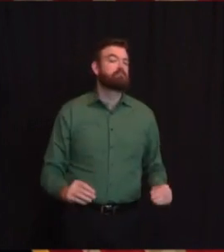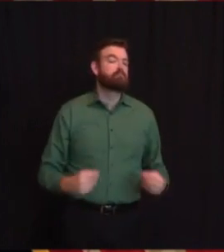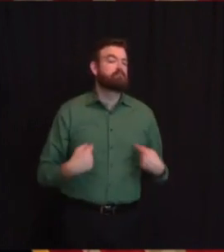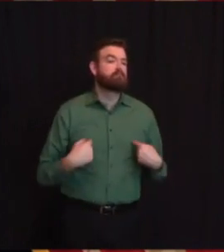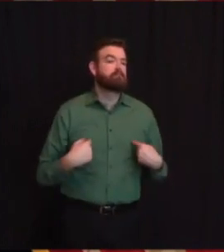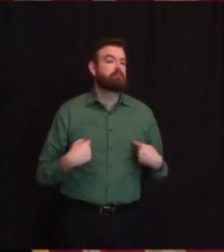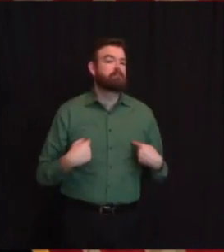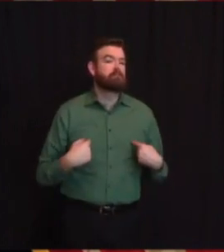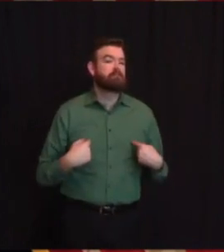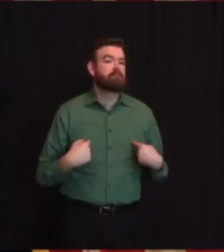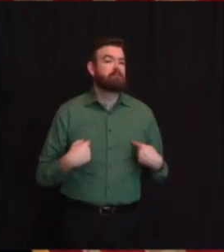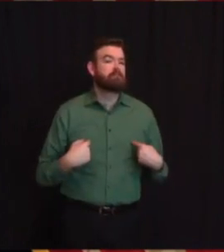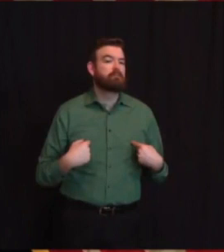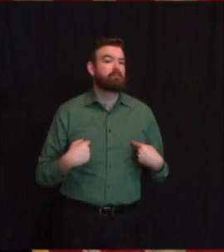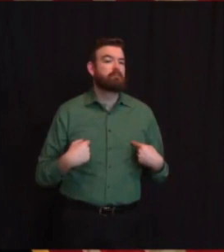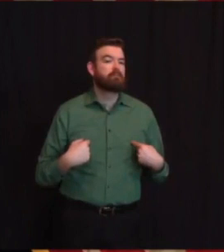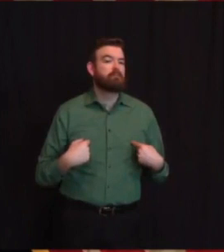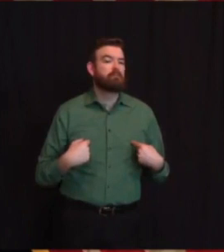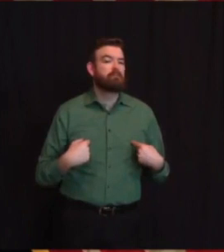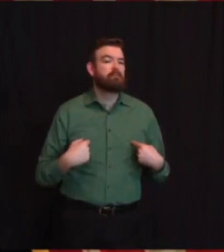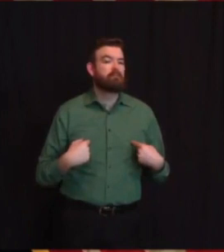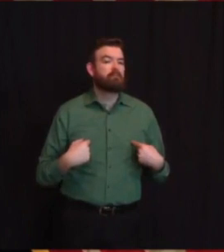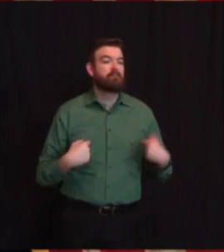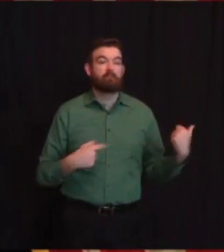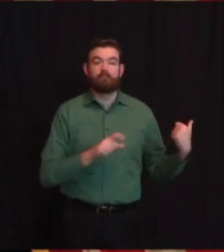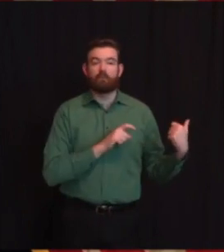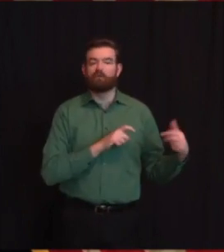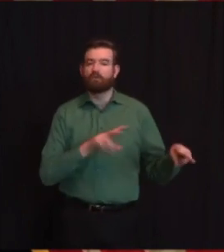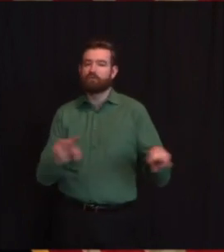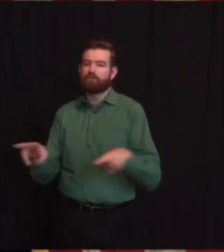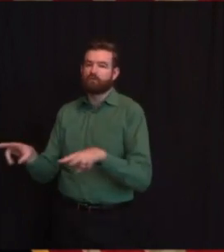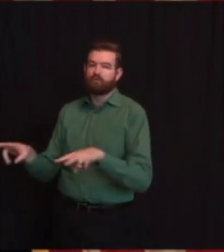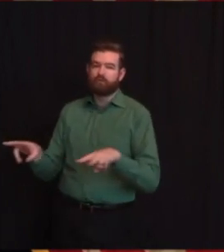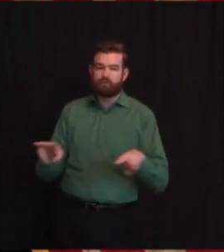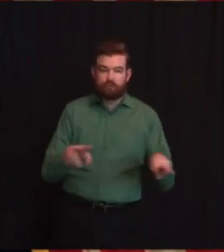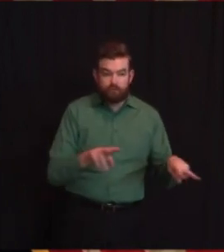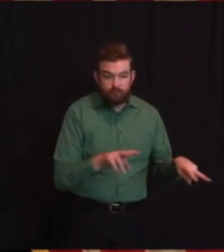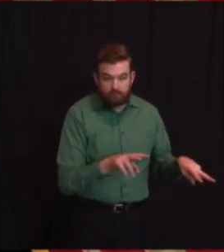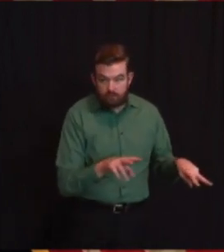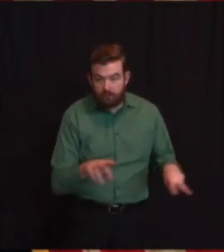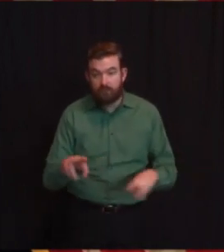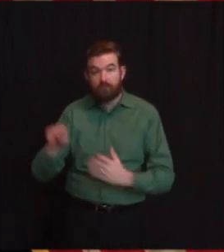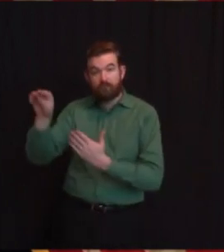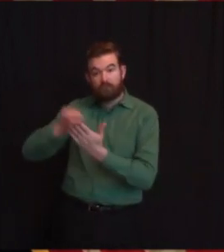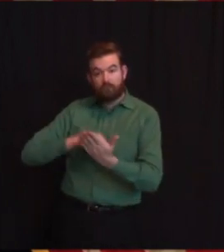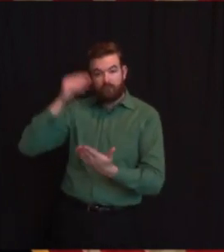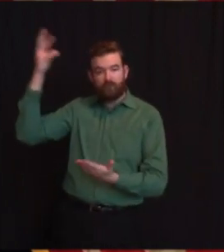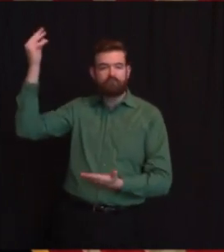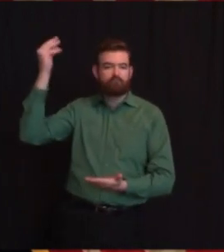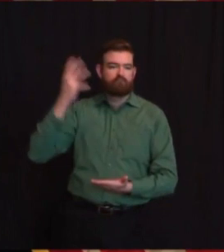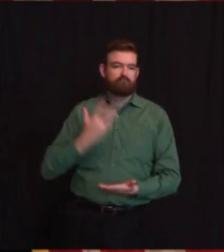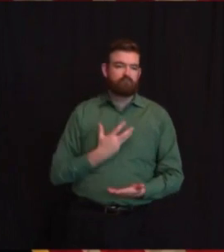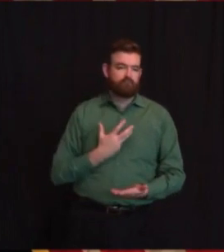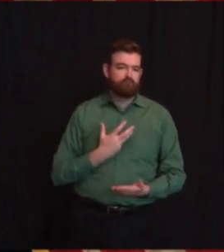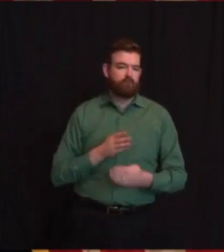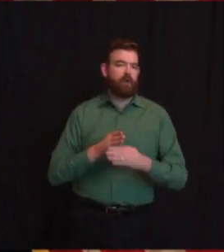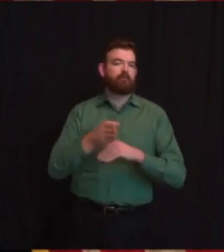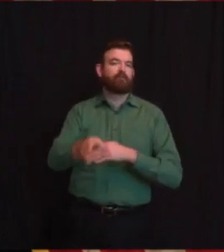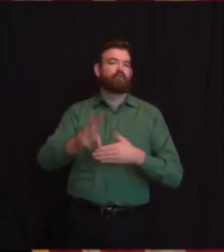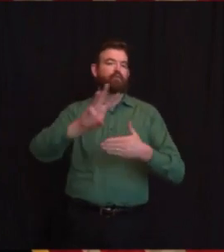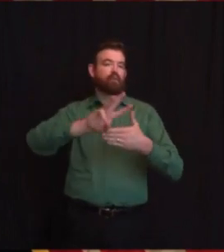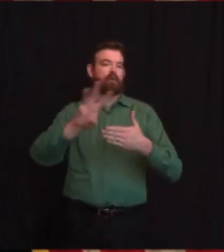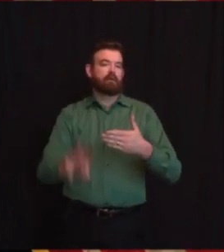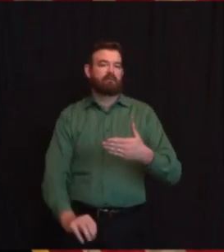are out there. We're out there at all levels. We'll give you a more robust report after the weekend. In terms of